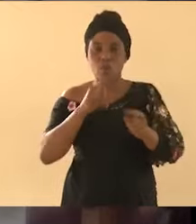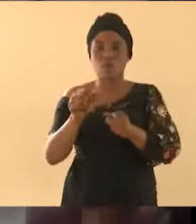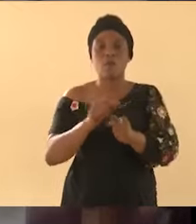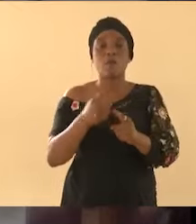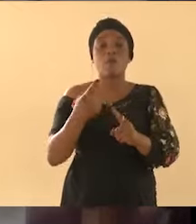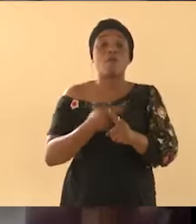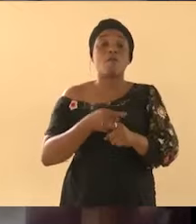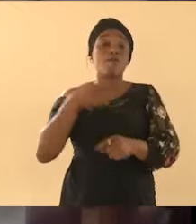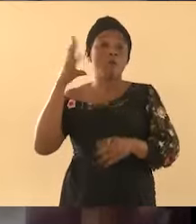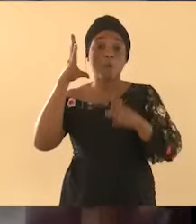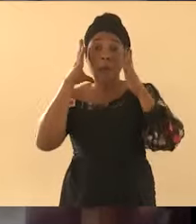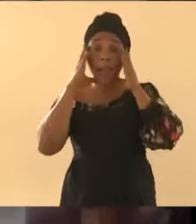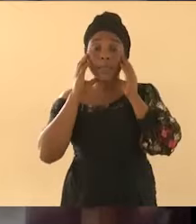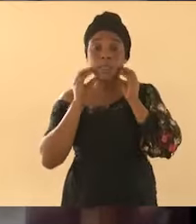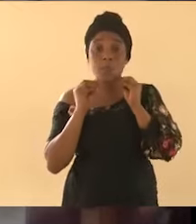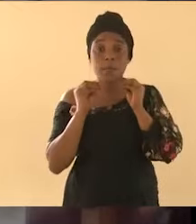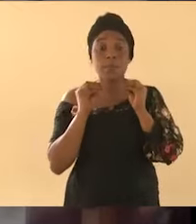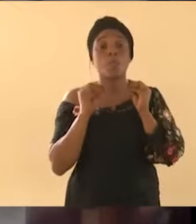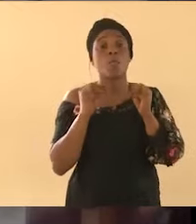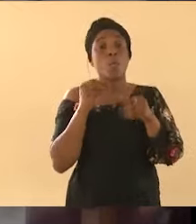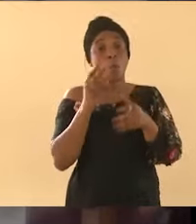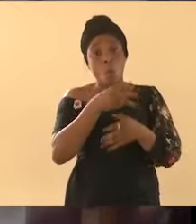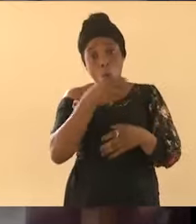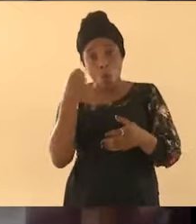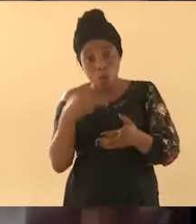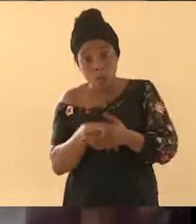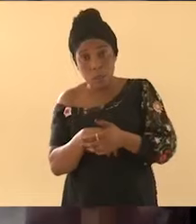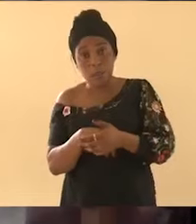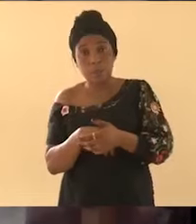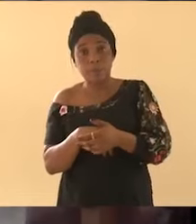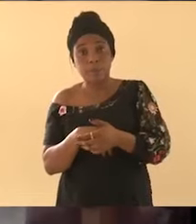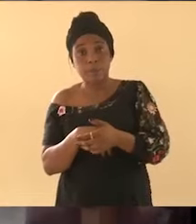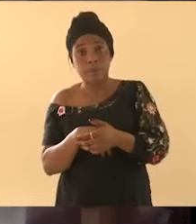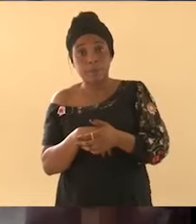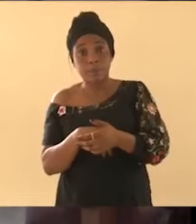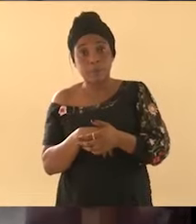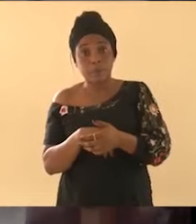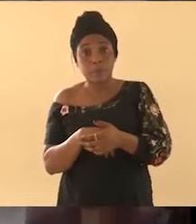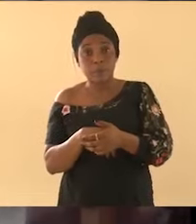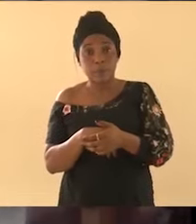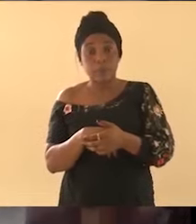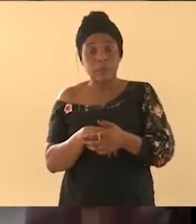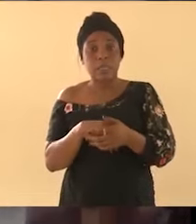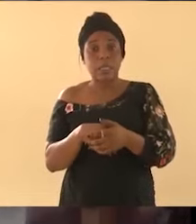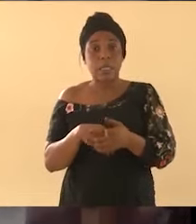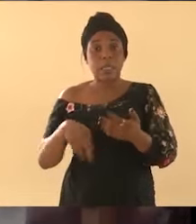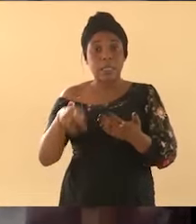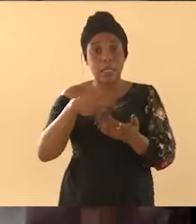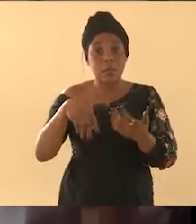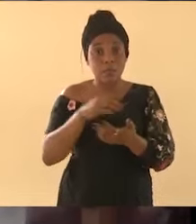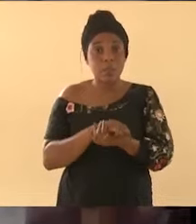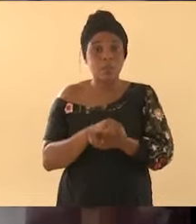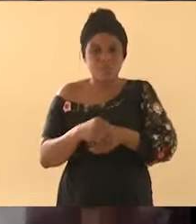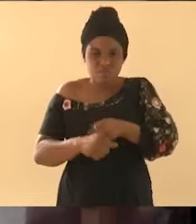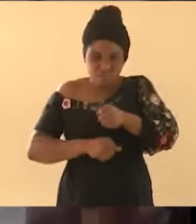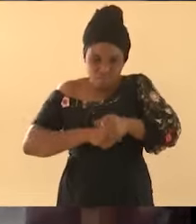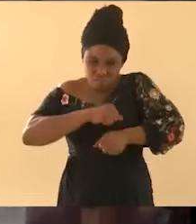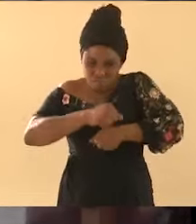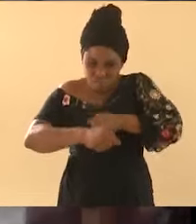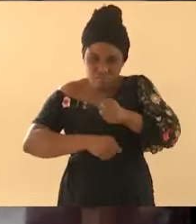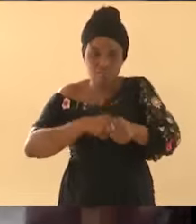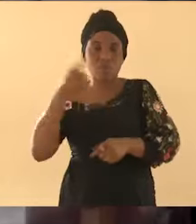and he was speaking from experience because he was in the Auschwitz, he was in the Nazi concentration camp. In the midst